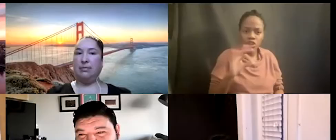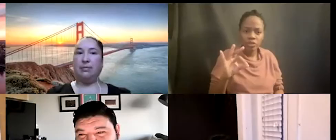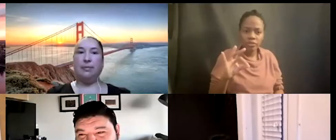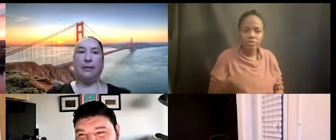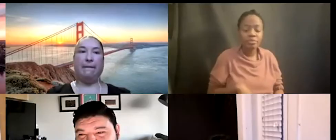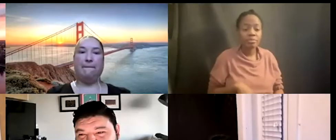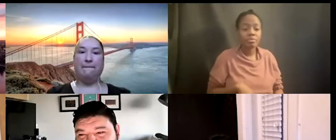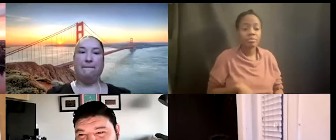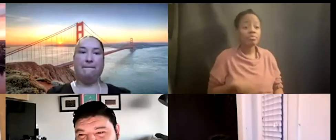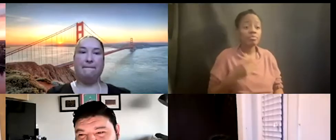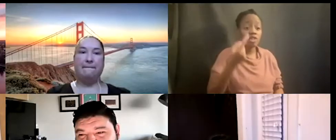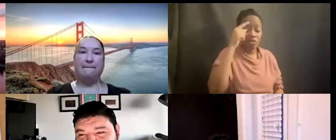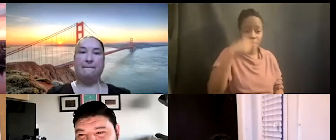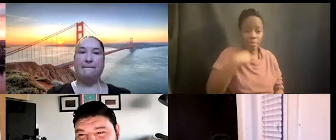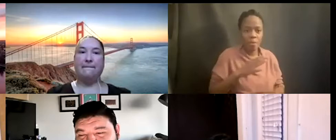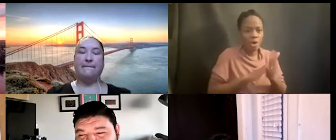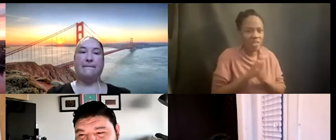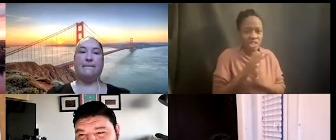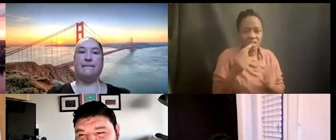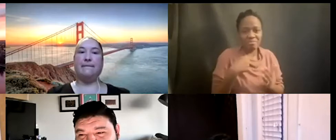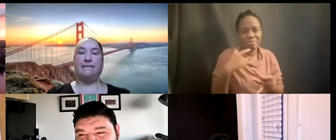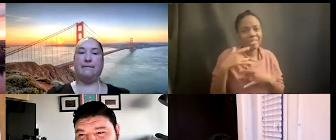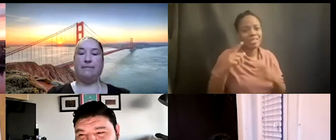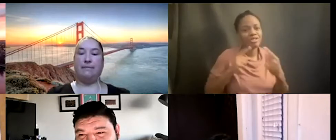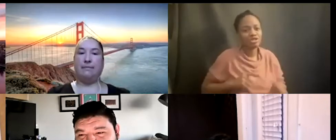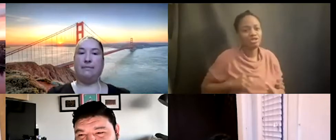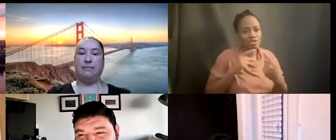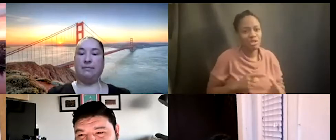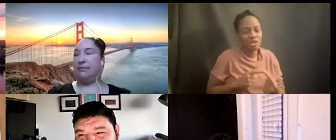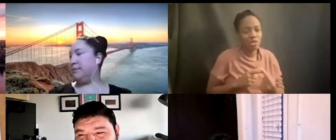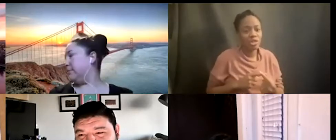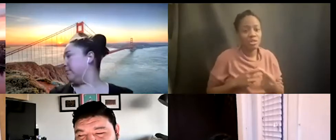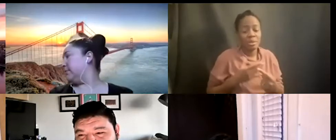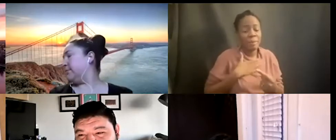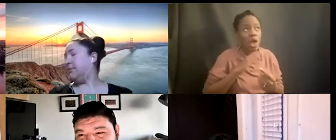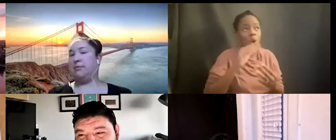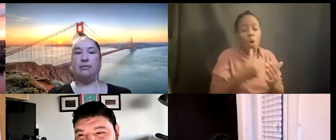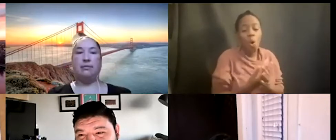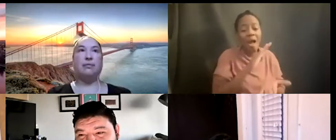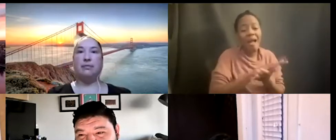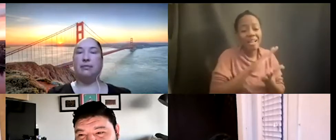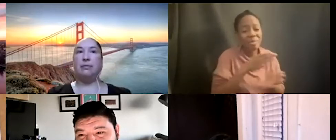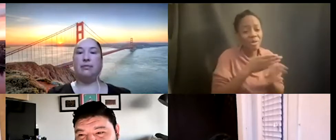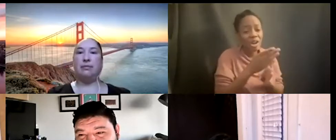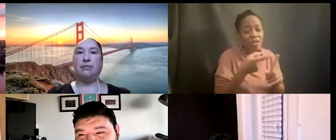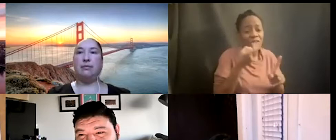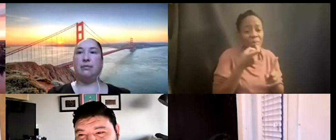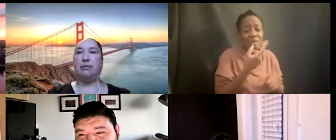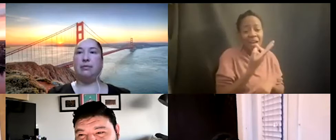motivation is something I've always struggled with, honestly, like my entire academic career, like from high school to now.